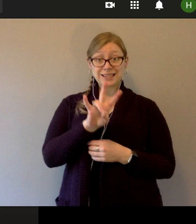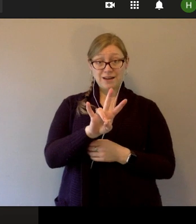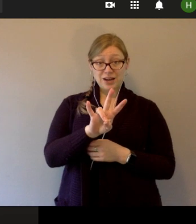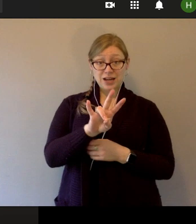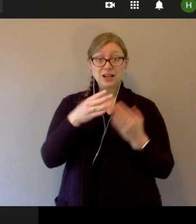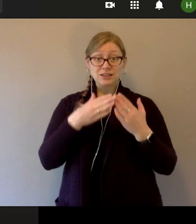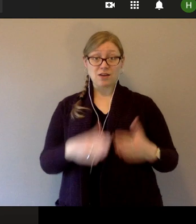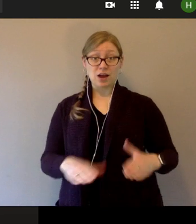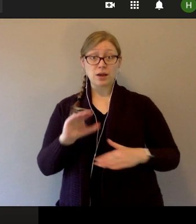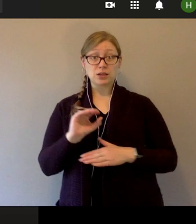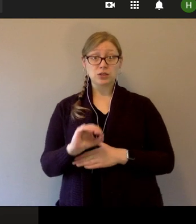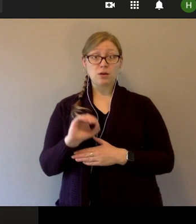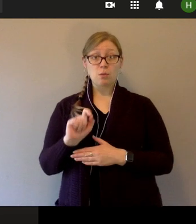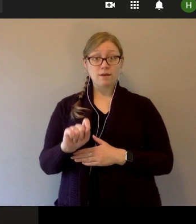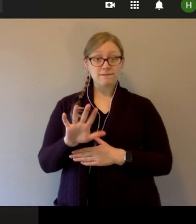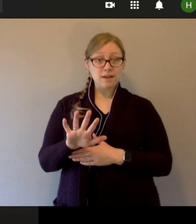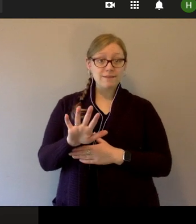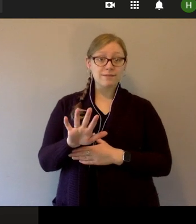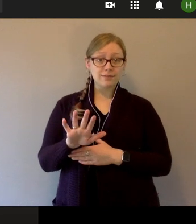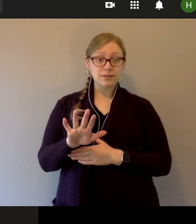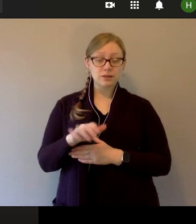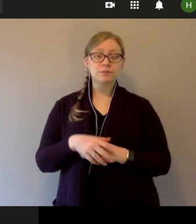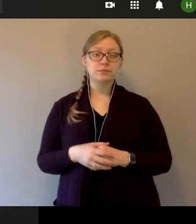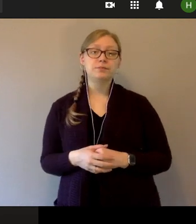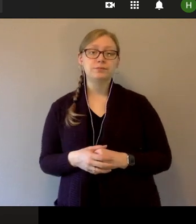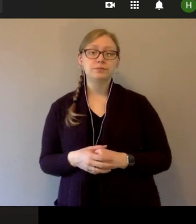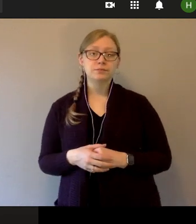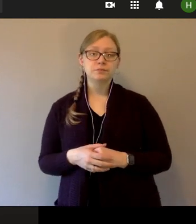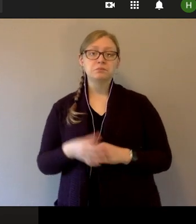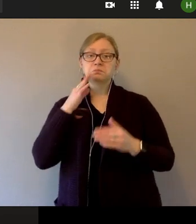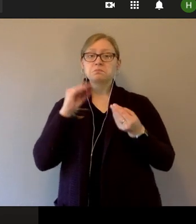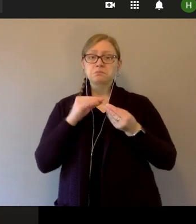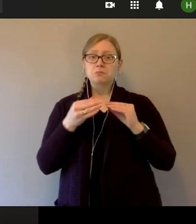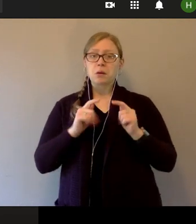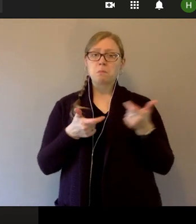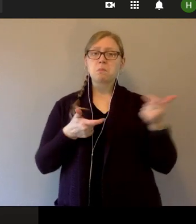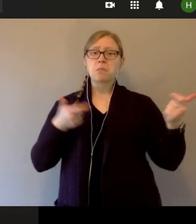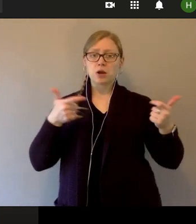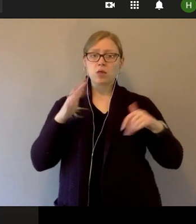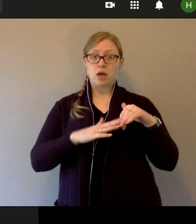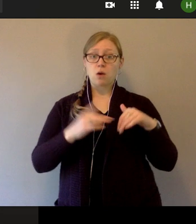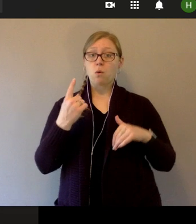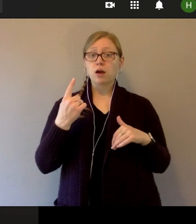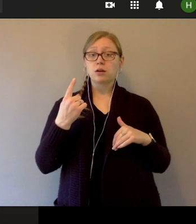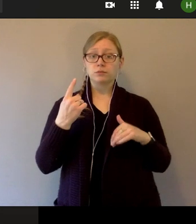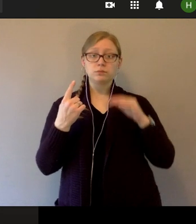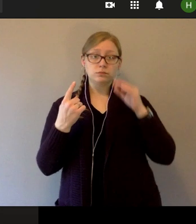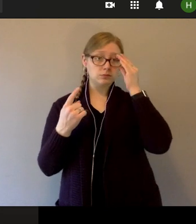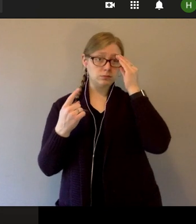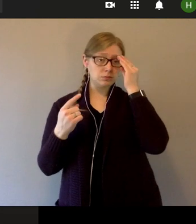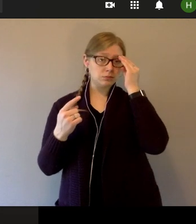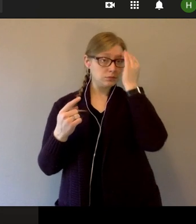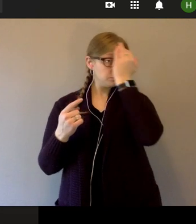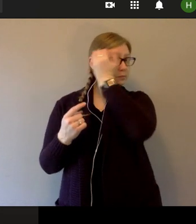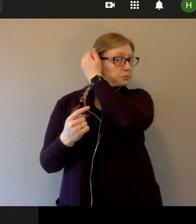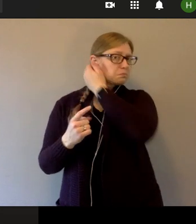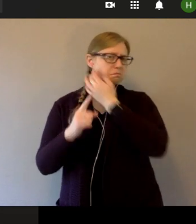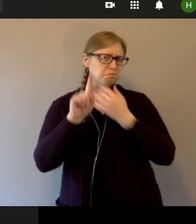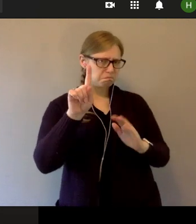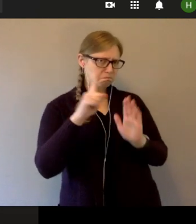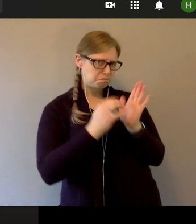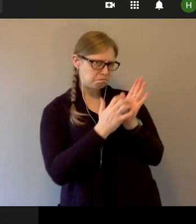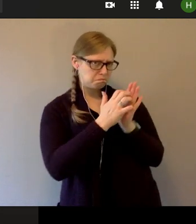0.7 divided by 0.5. So that's going to be a number bigger than 1. And let's see what we get.